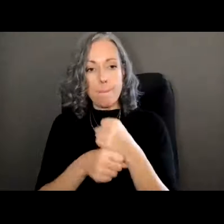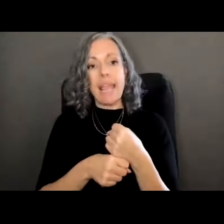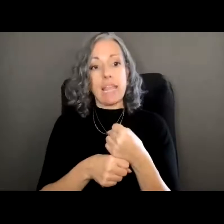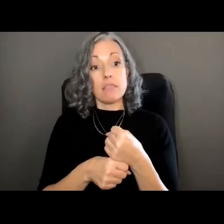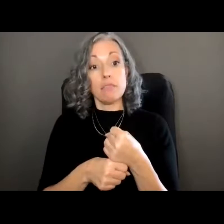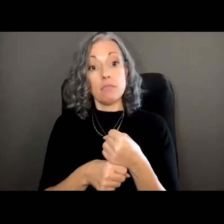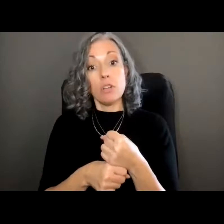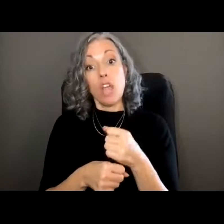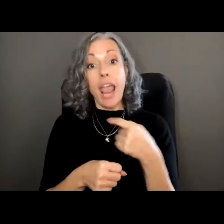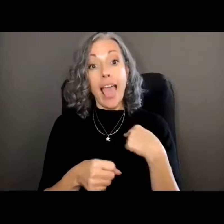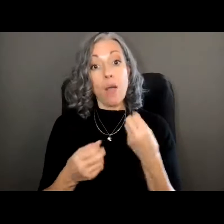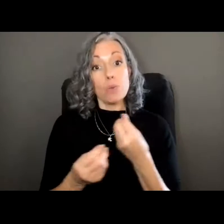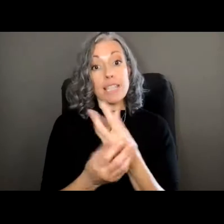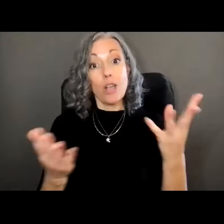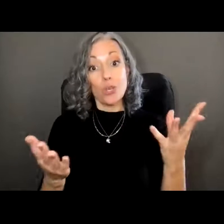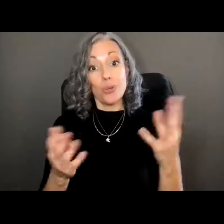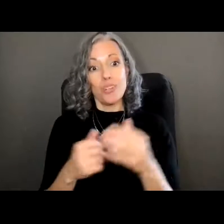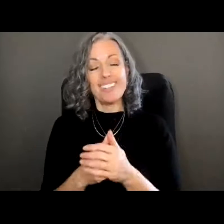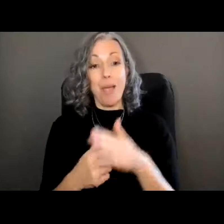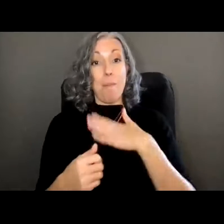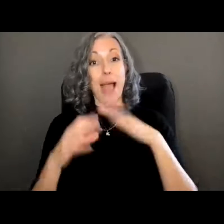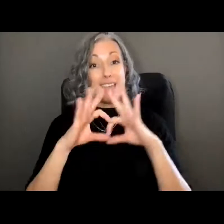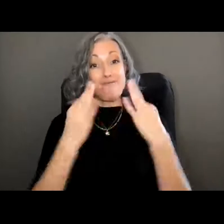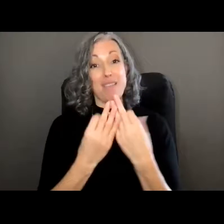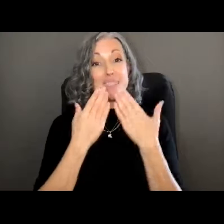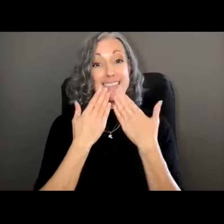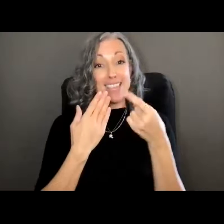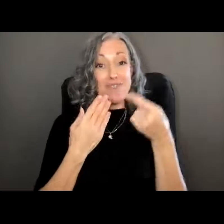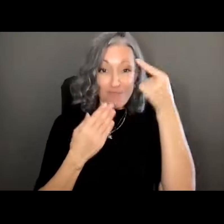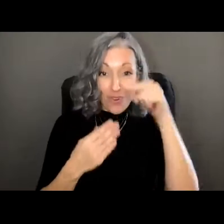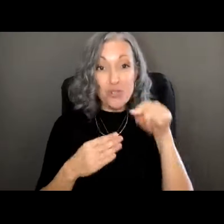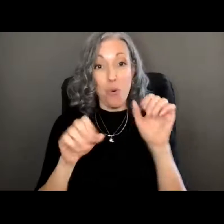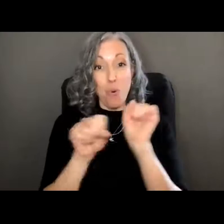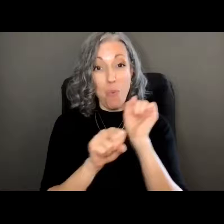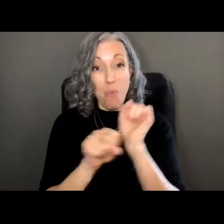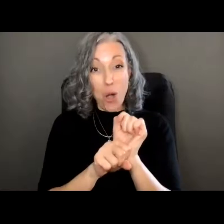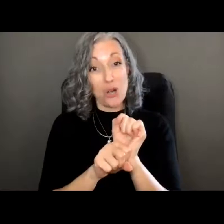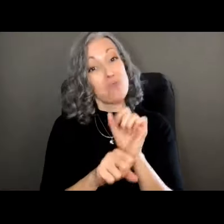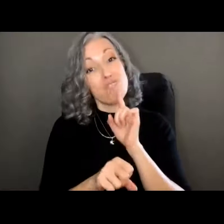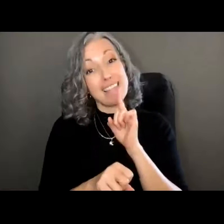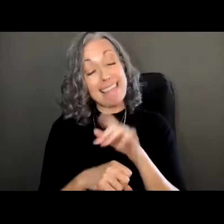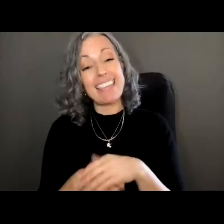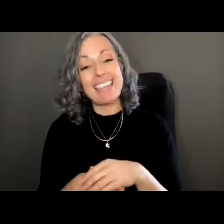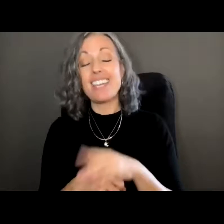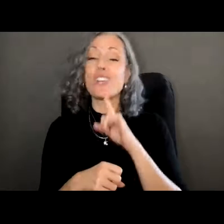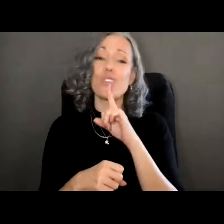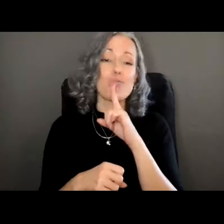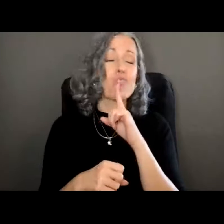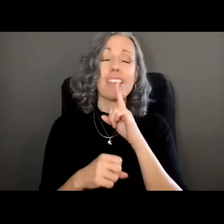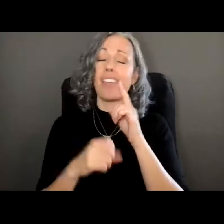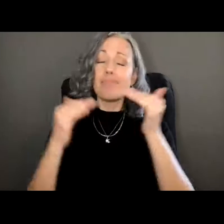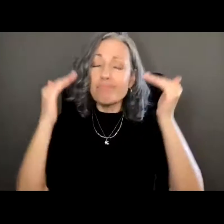And I'll tell you, at least the Delgado family thanks you for the work that you're doing, because it is really